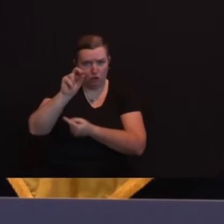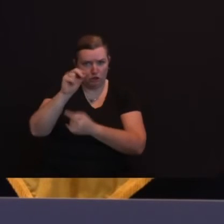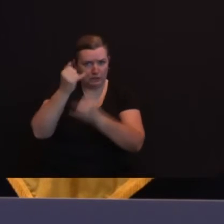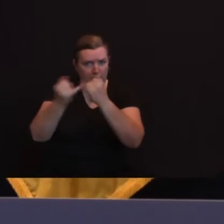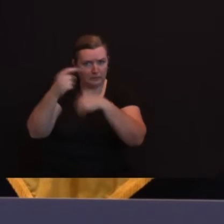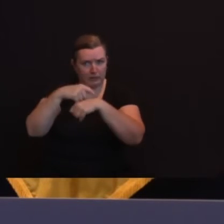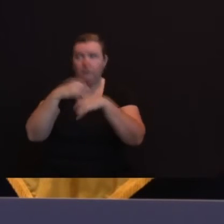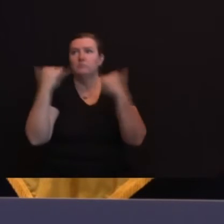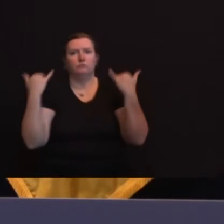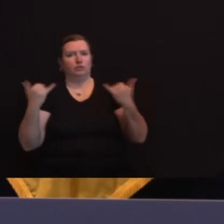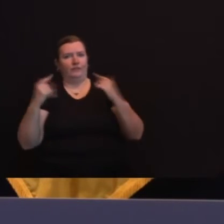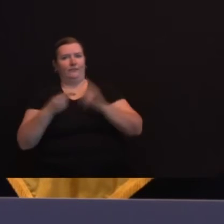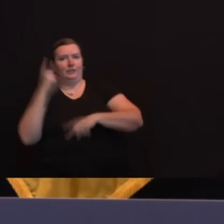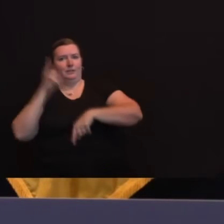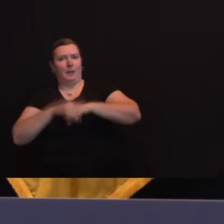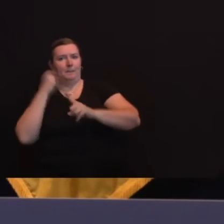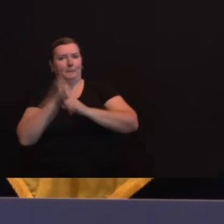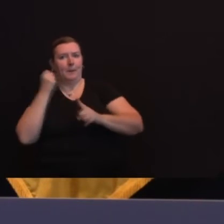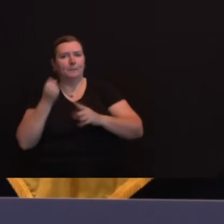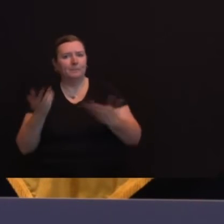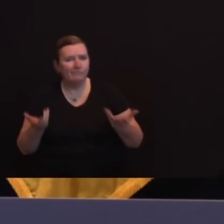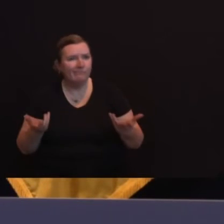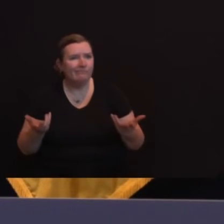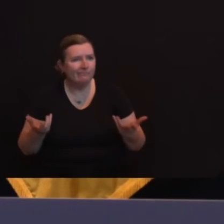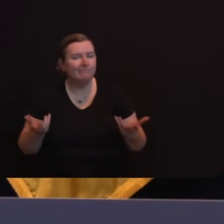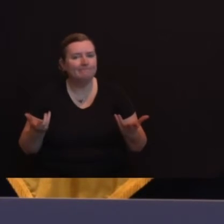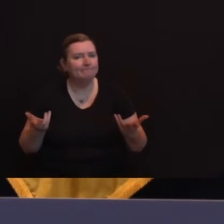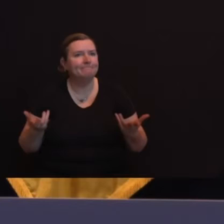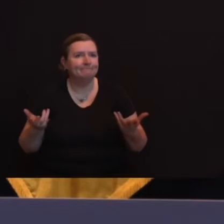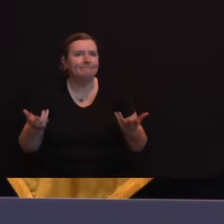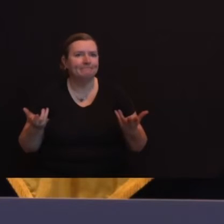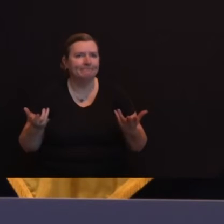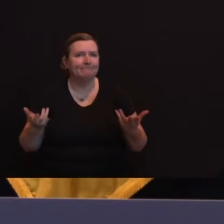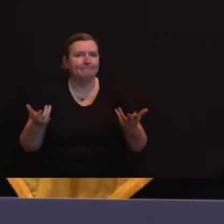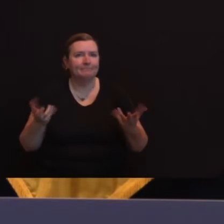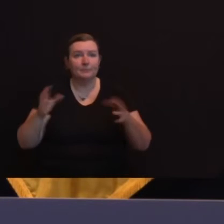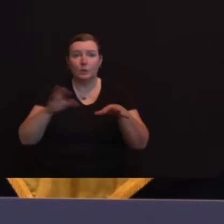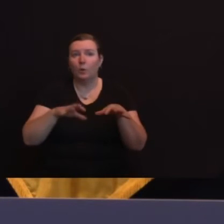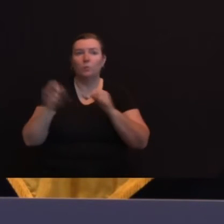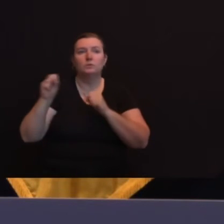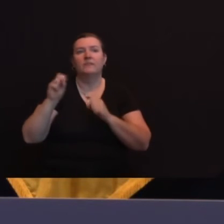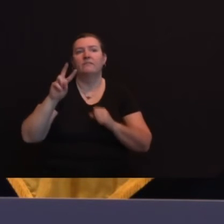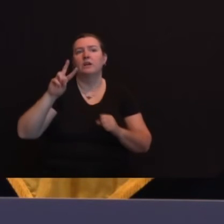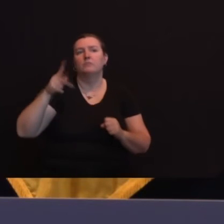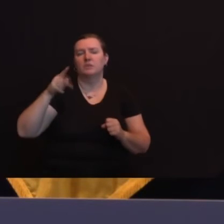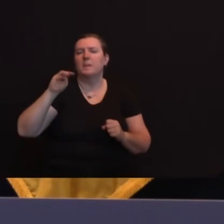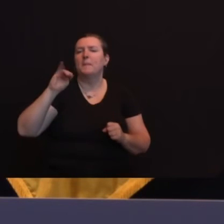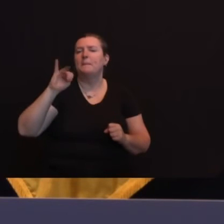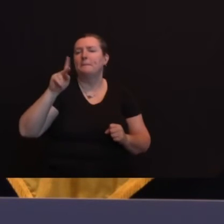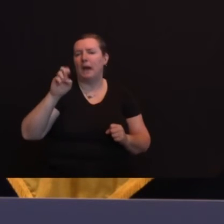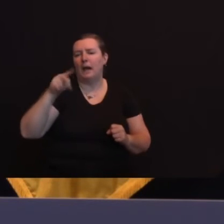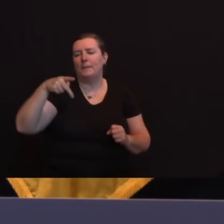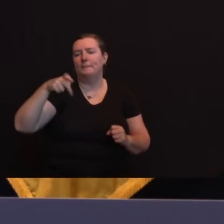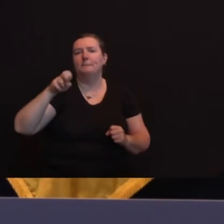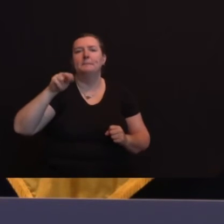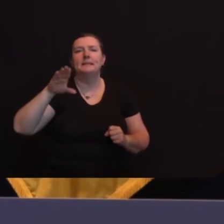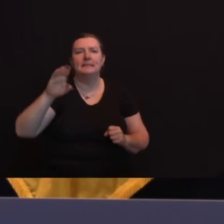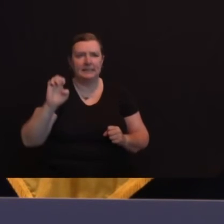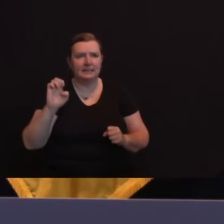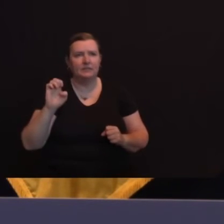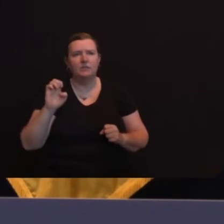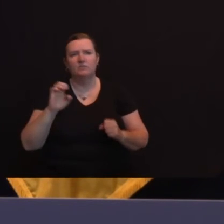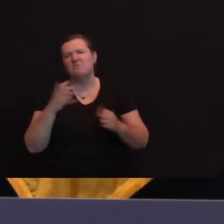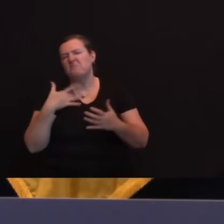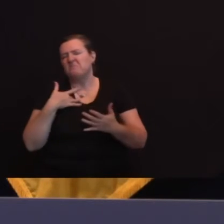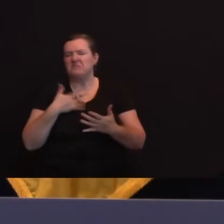hosted by Vice President Pence. My guess it'll be would be a big discussion on vaccines, would be my guess if I had